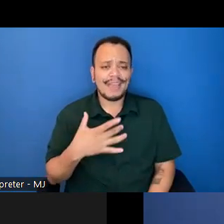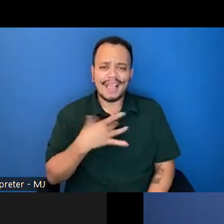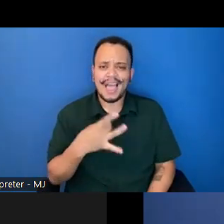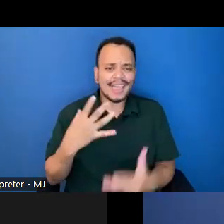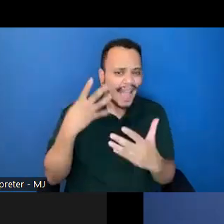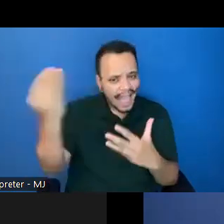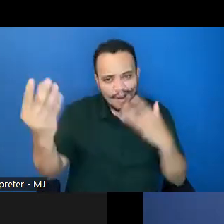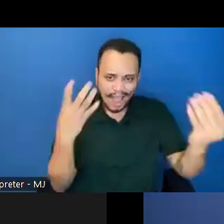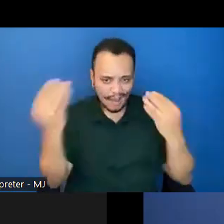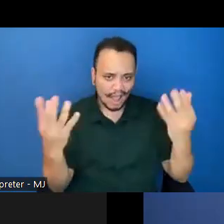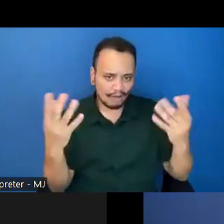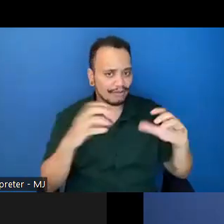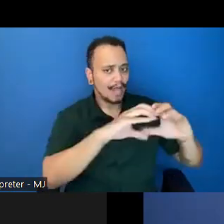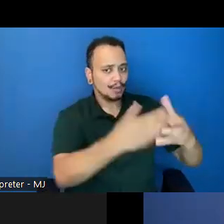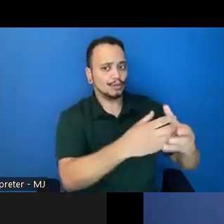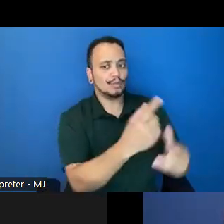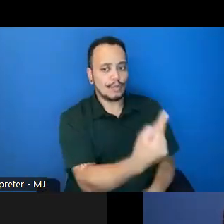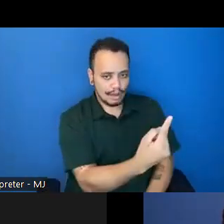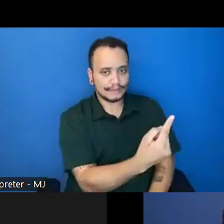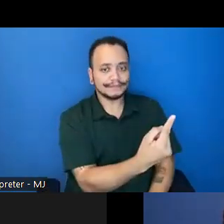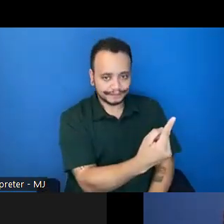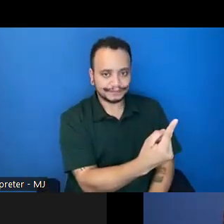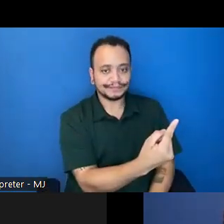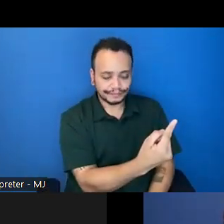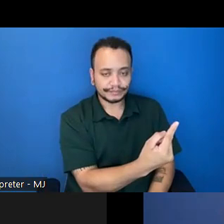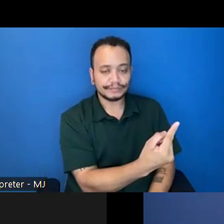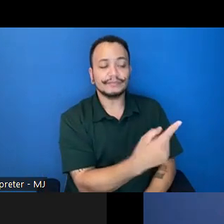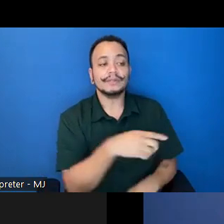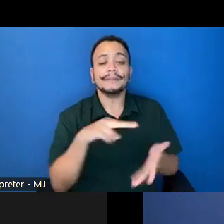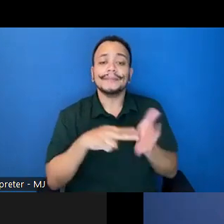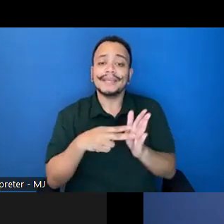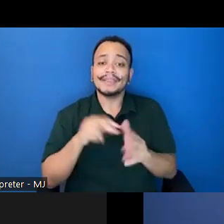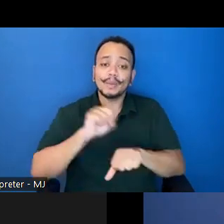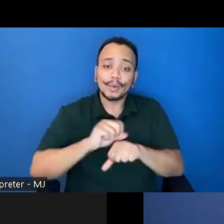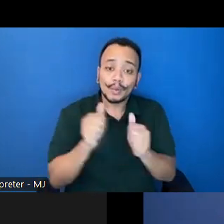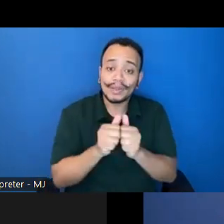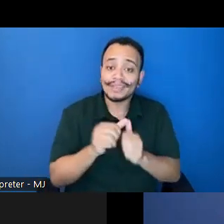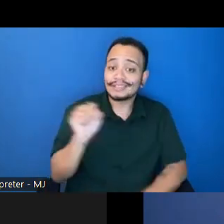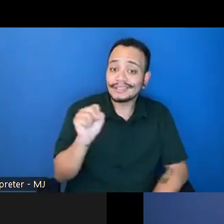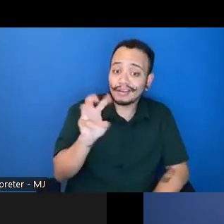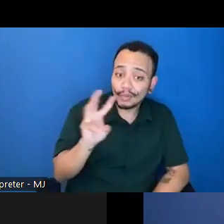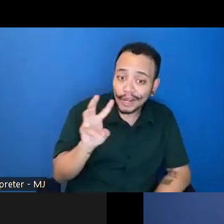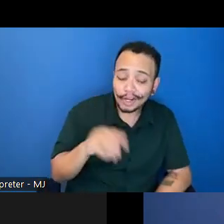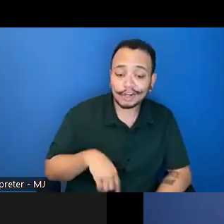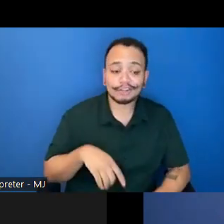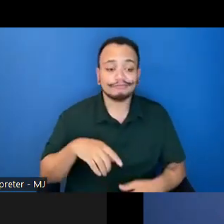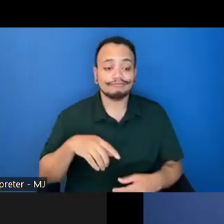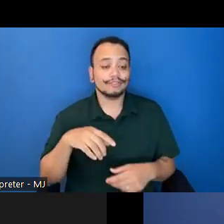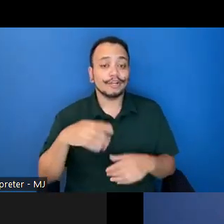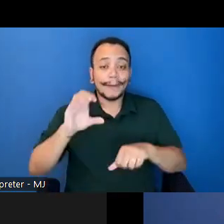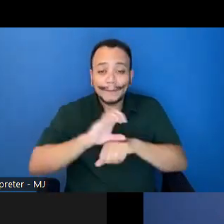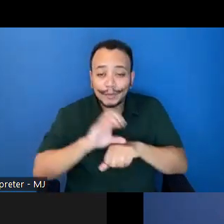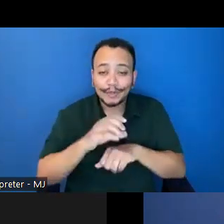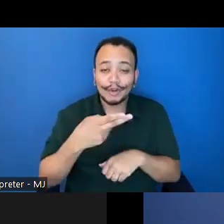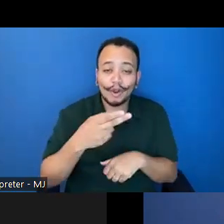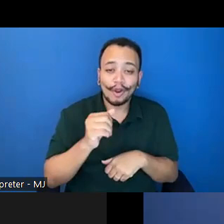outdoors. So members of the group work with software and hardware. They're really